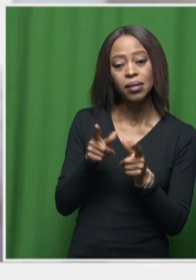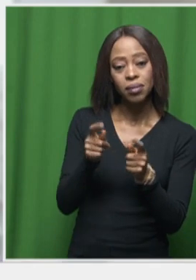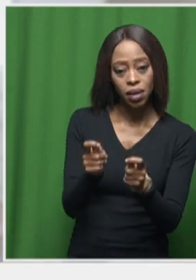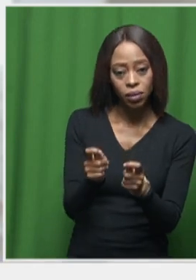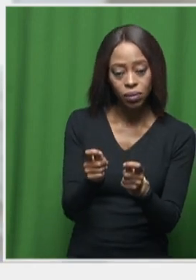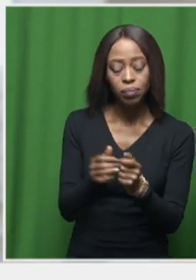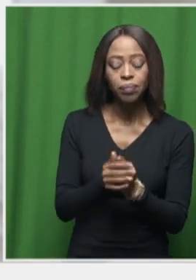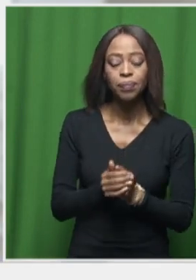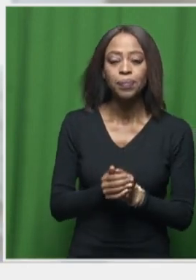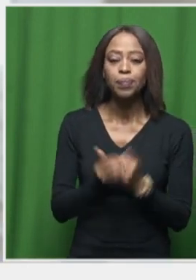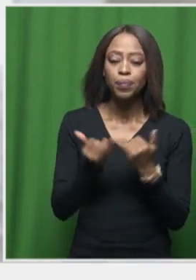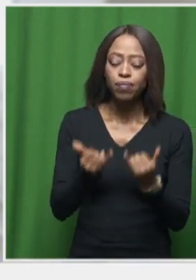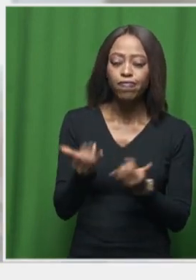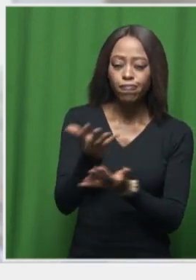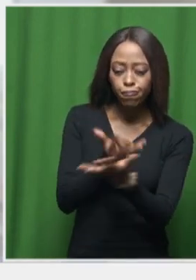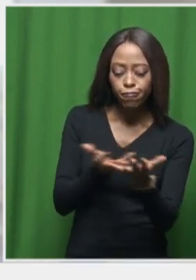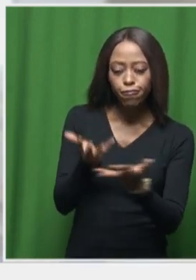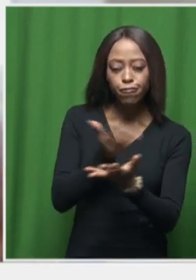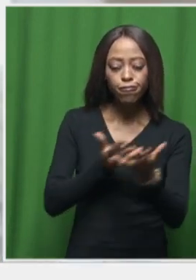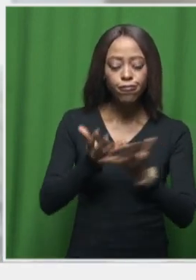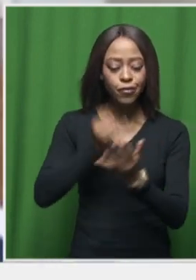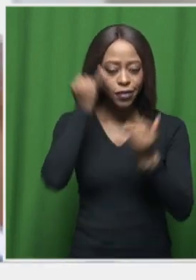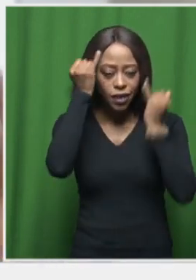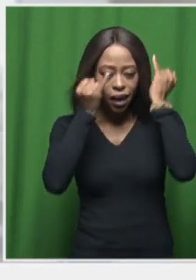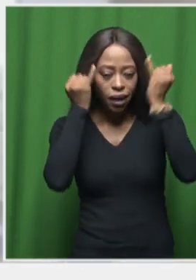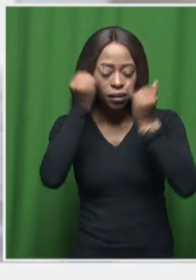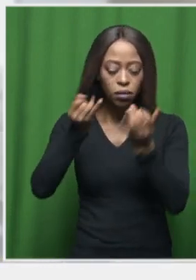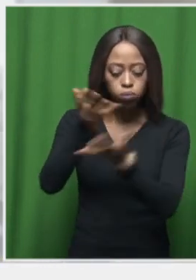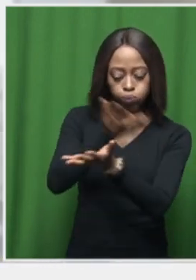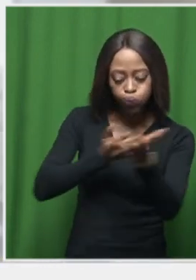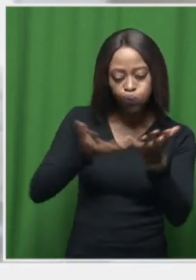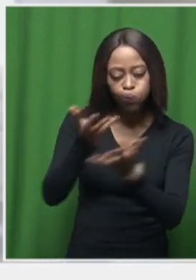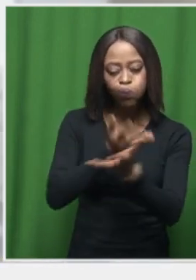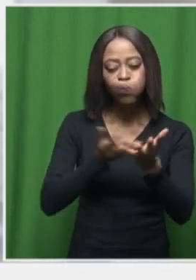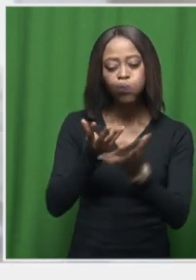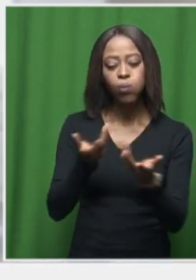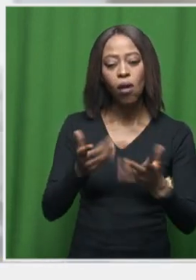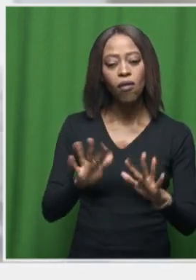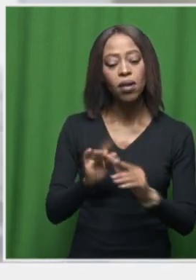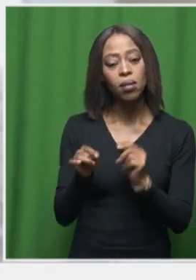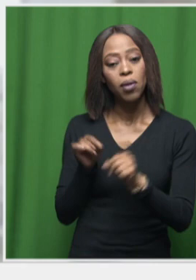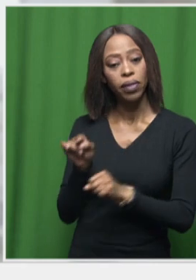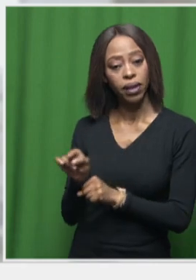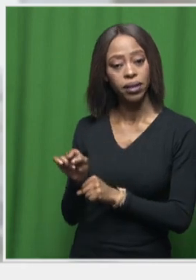After having explored a number of possibilities around the city,